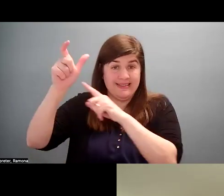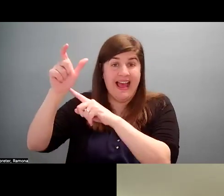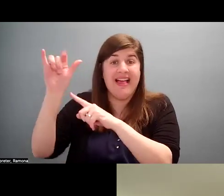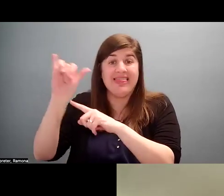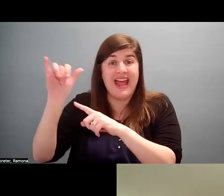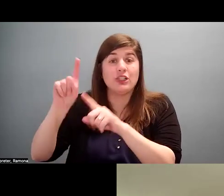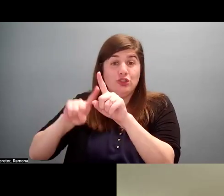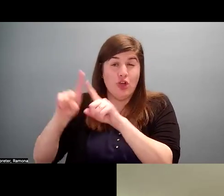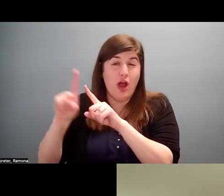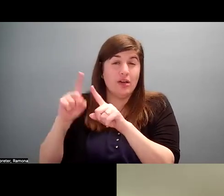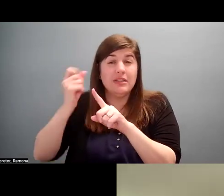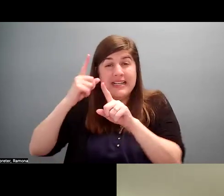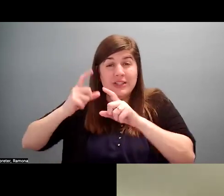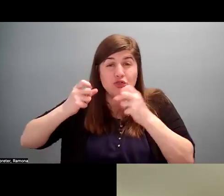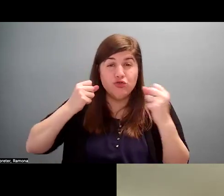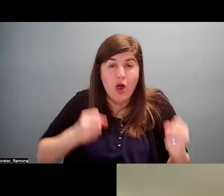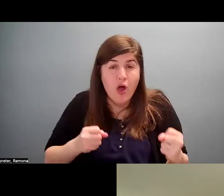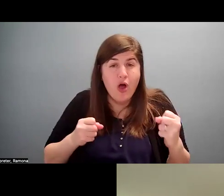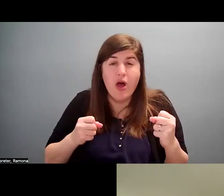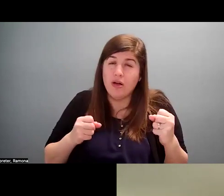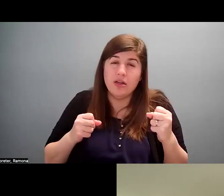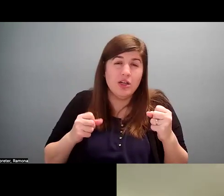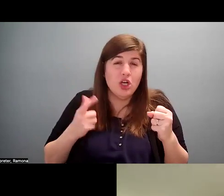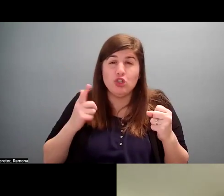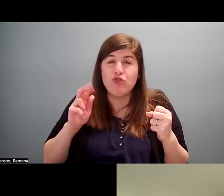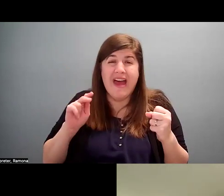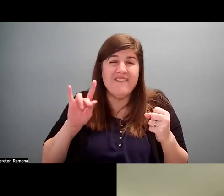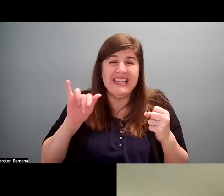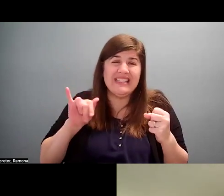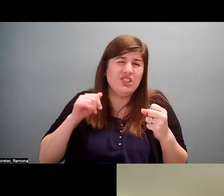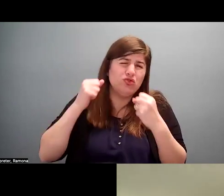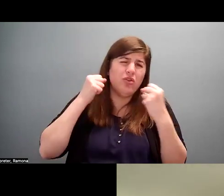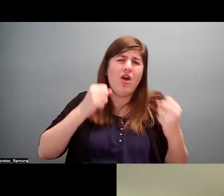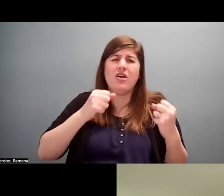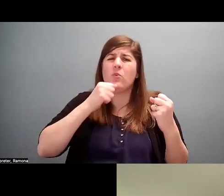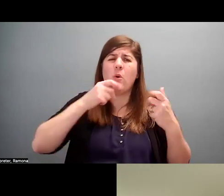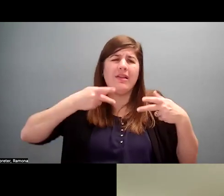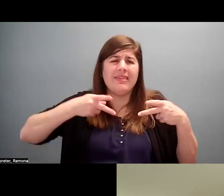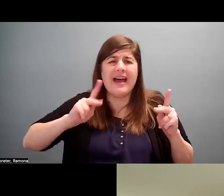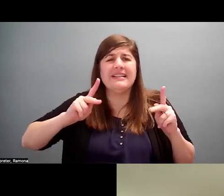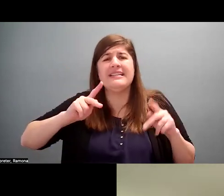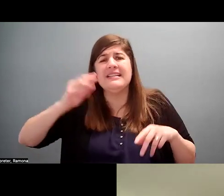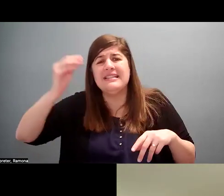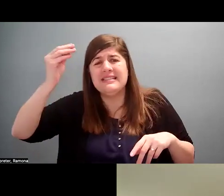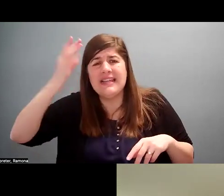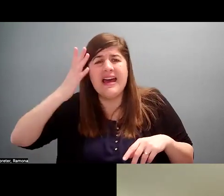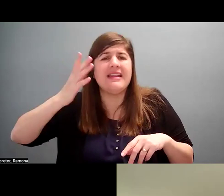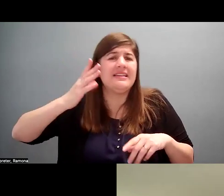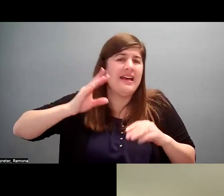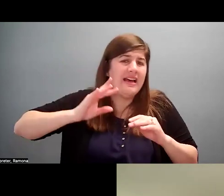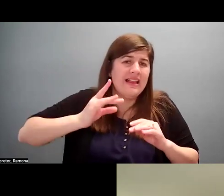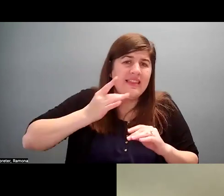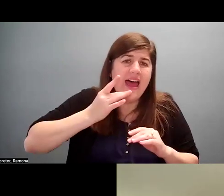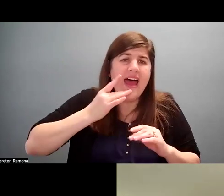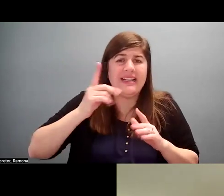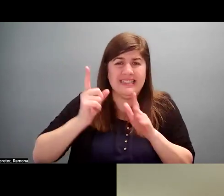so strong, like the gravity is so strong that it doesn't even let the like light or the plasma escape from it. So